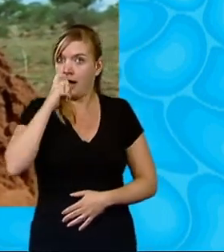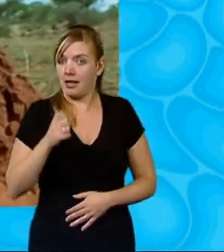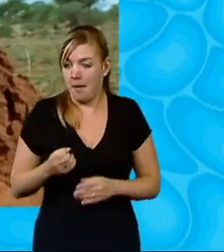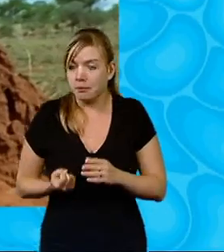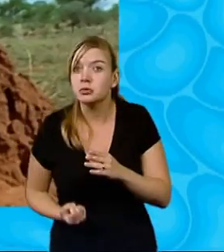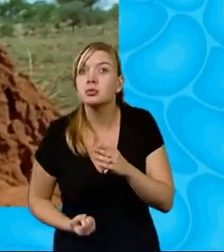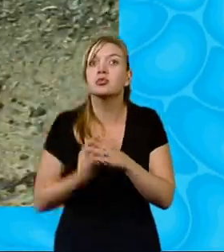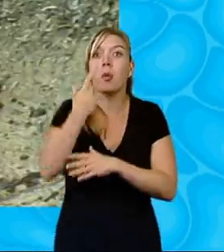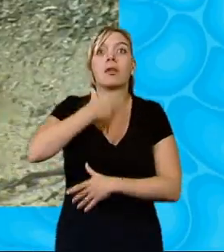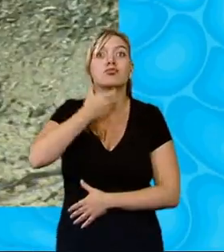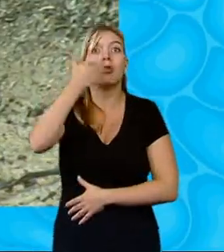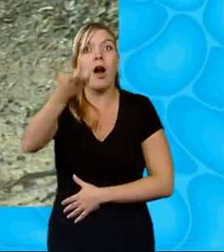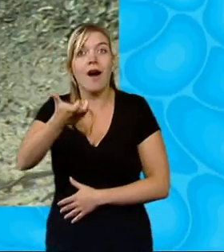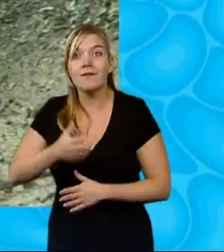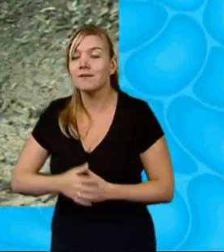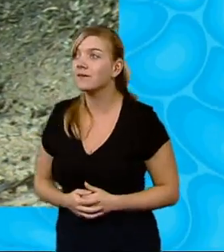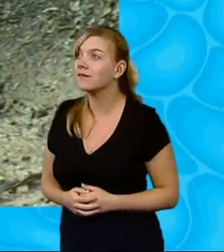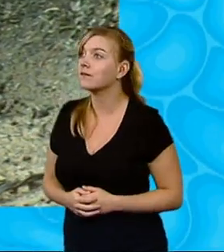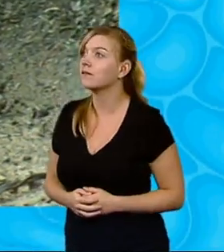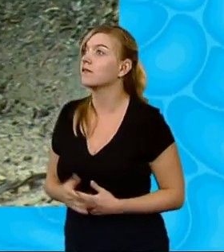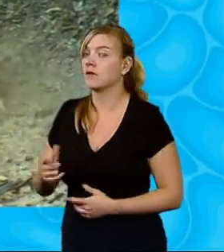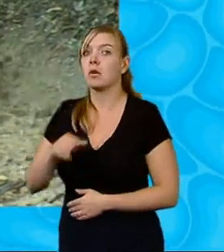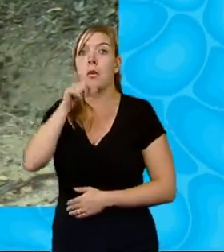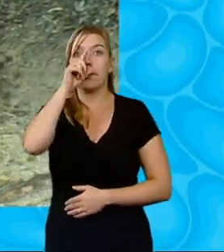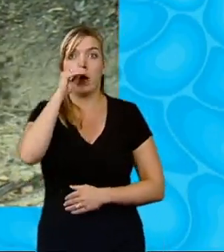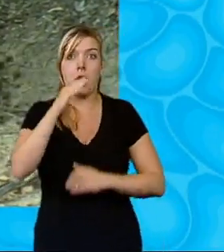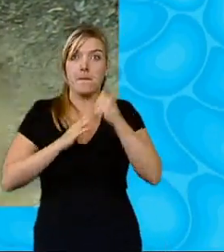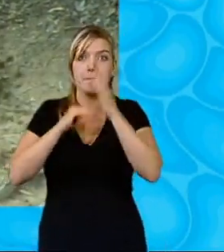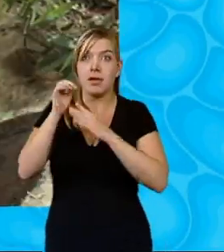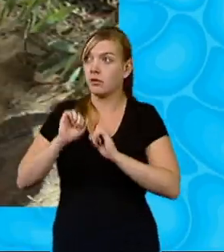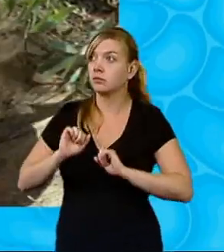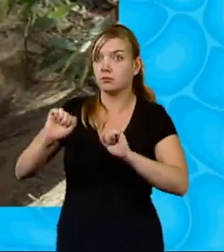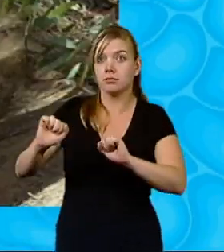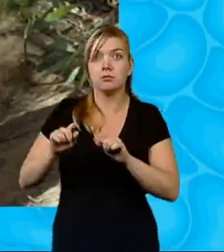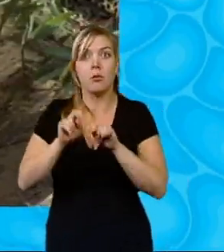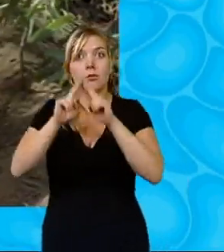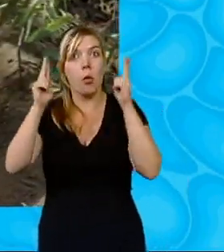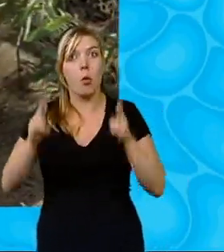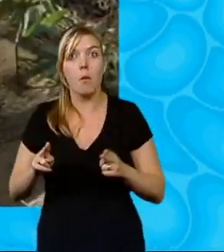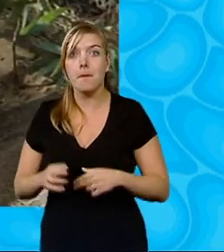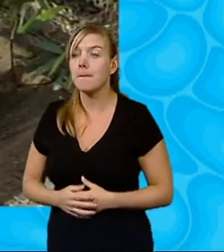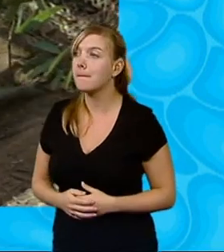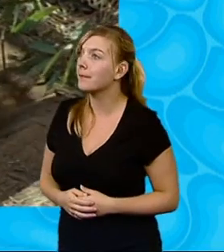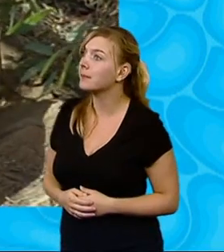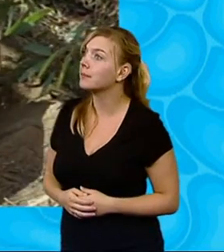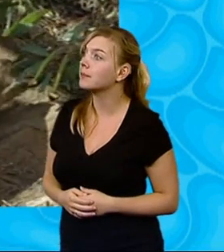than a giraffe. And birds can build their homes on the ground too, like these mallyfowls.